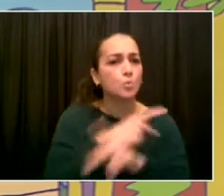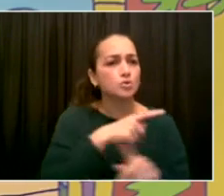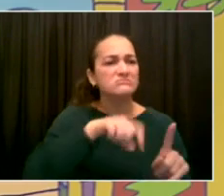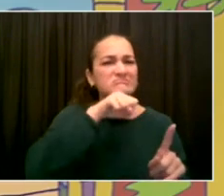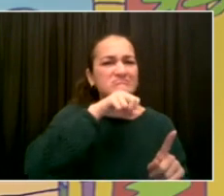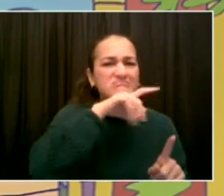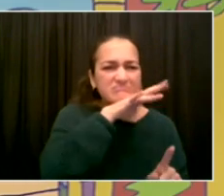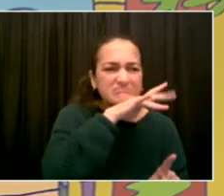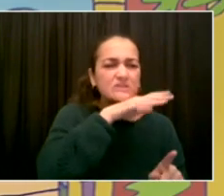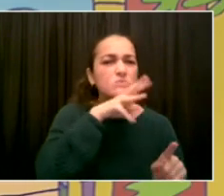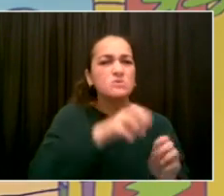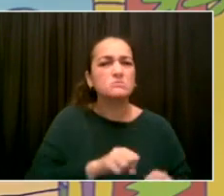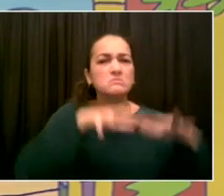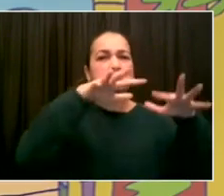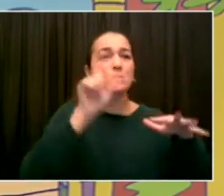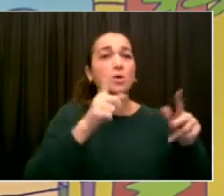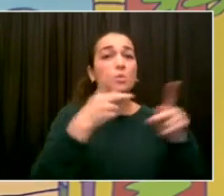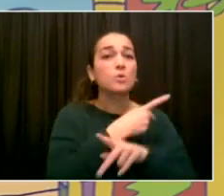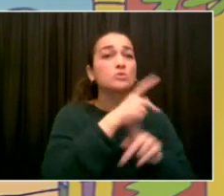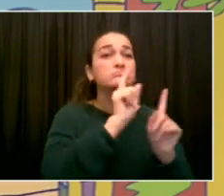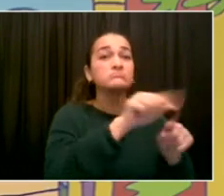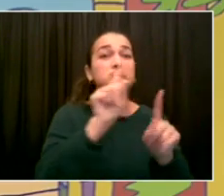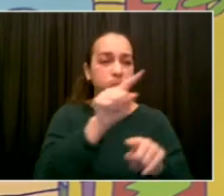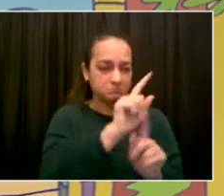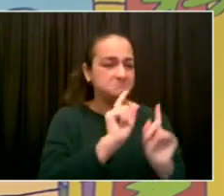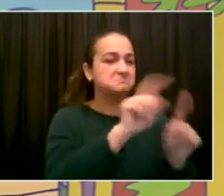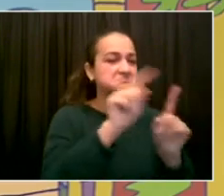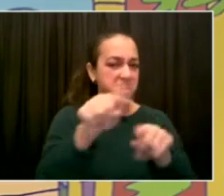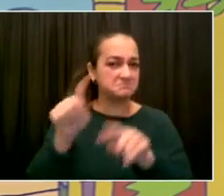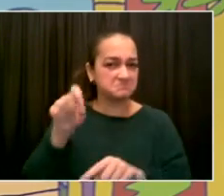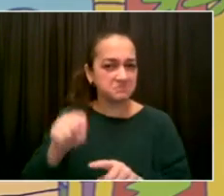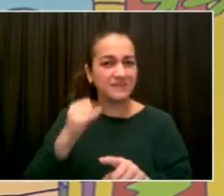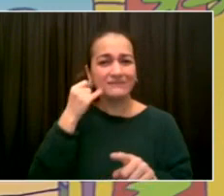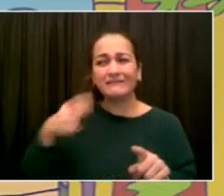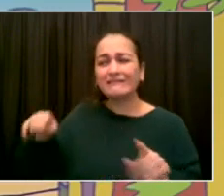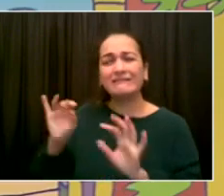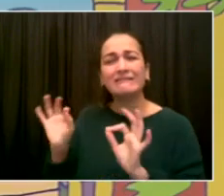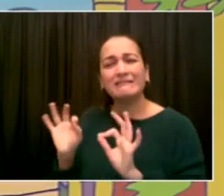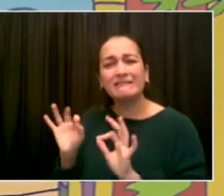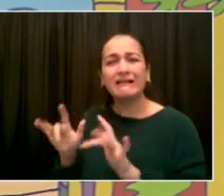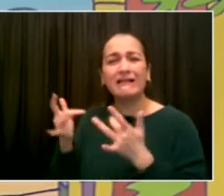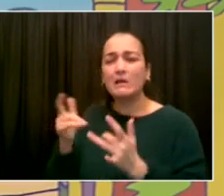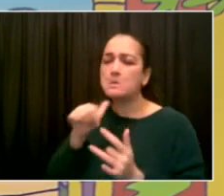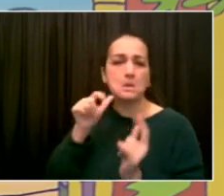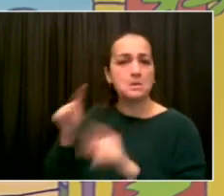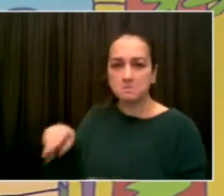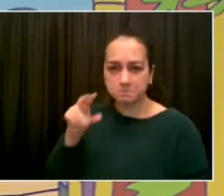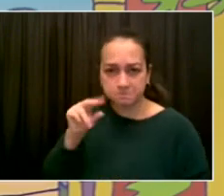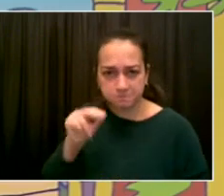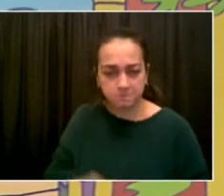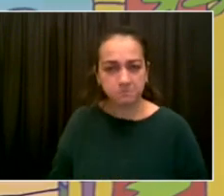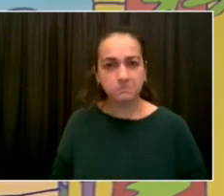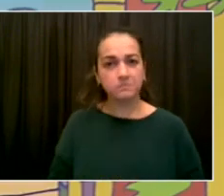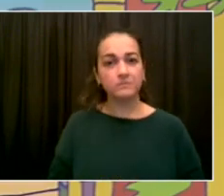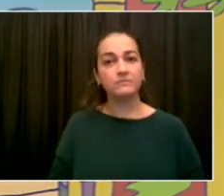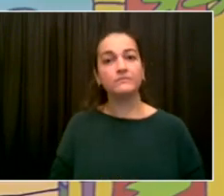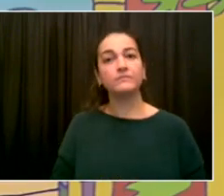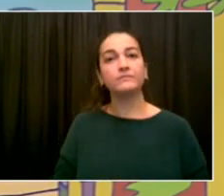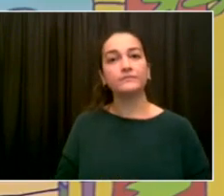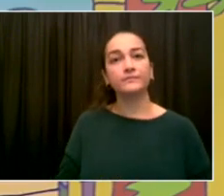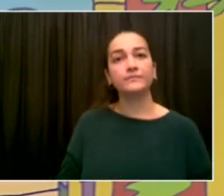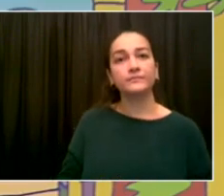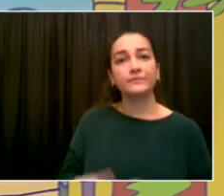local level. Three, when we did the report after Ida, I believe, and we can check this, I'll have the team follow up, that we did